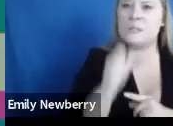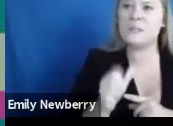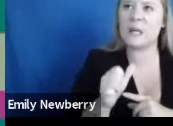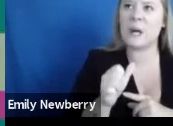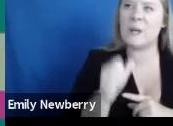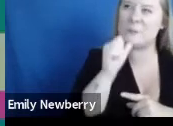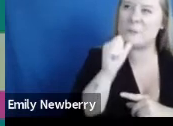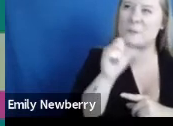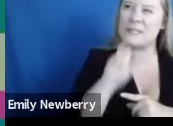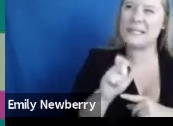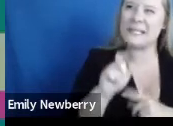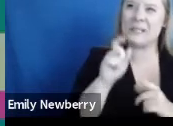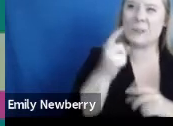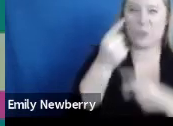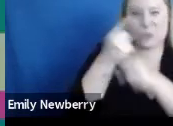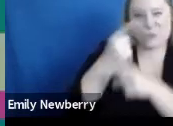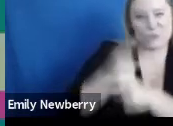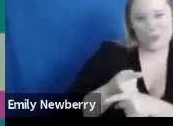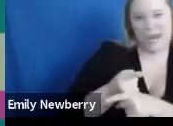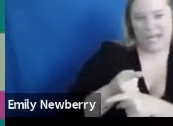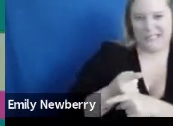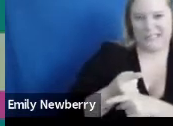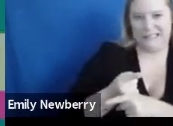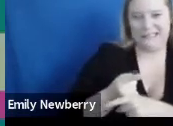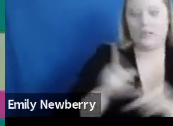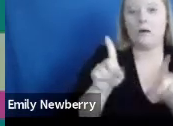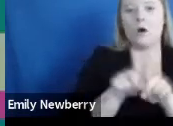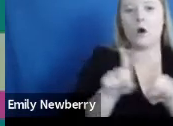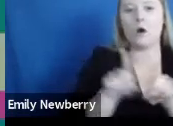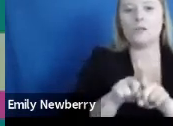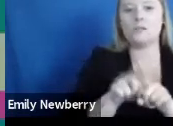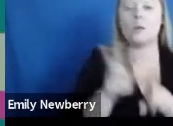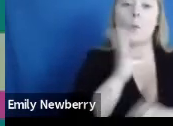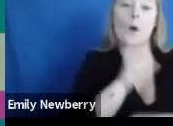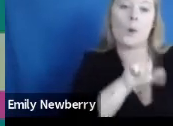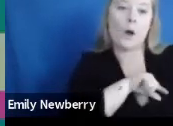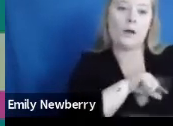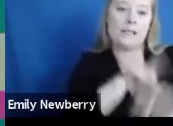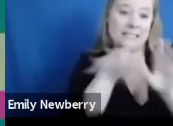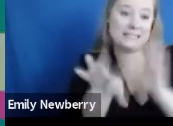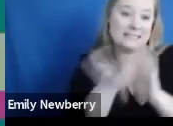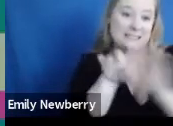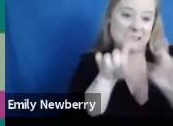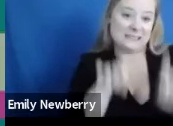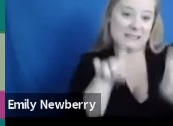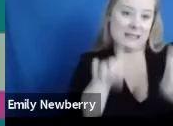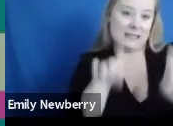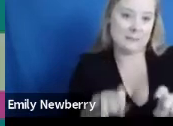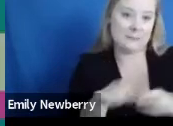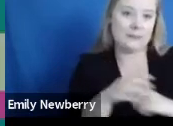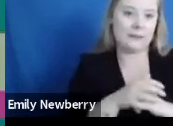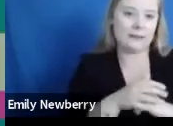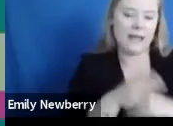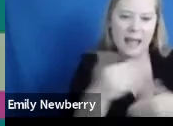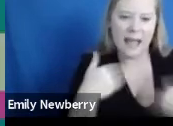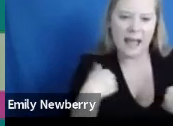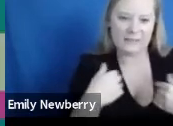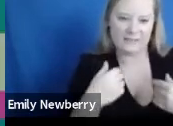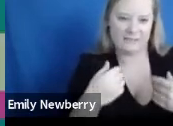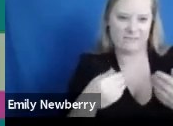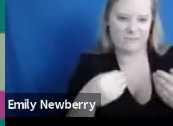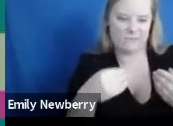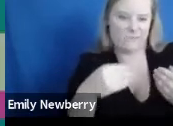correct. Again, we're also doing the water quality sampling. I'll talk a little bit about more of that later also.